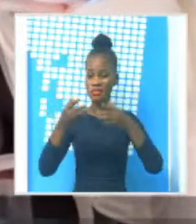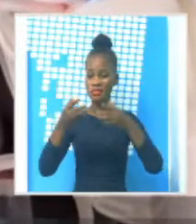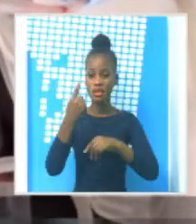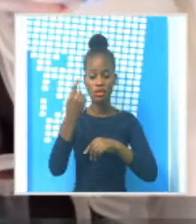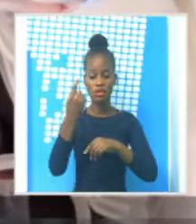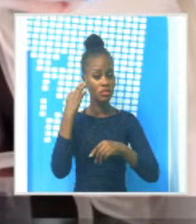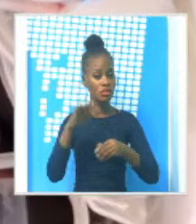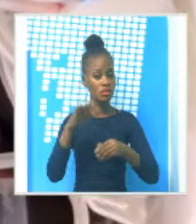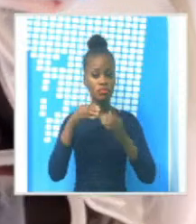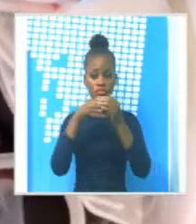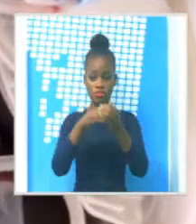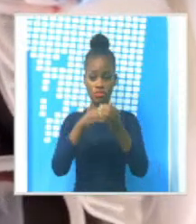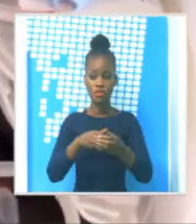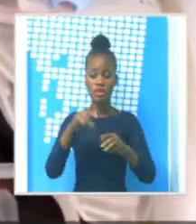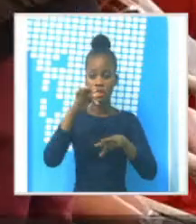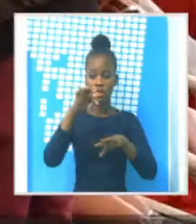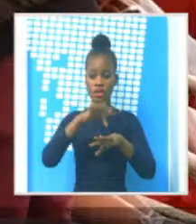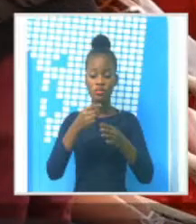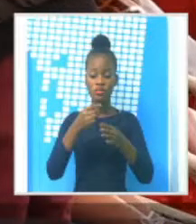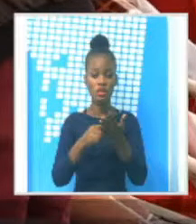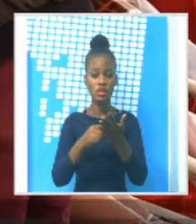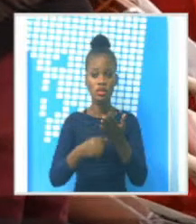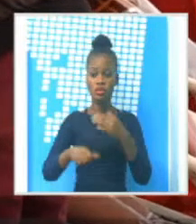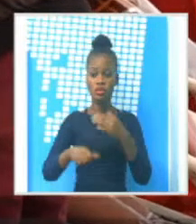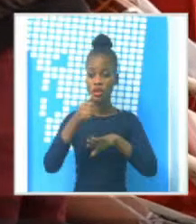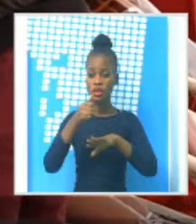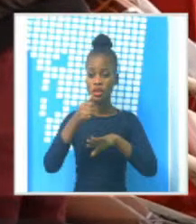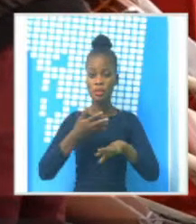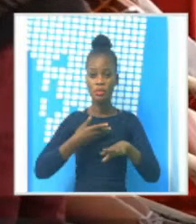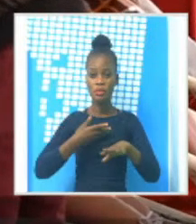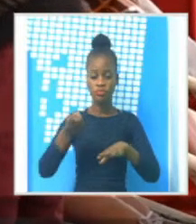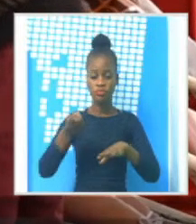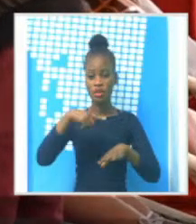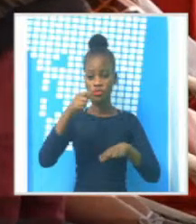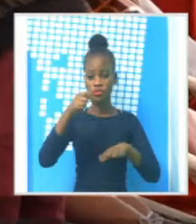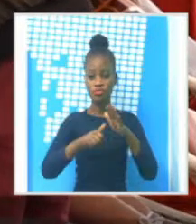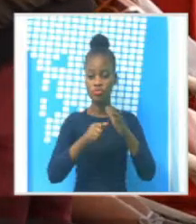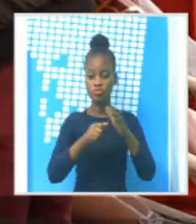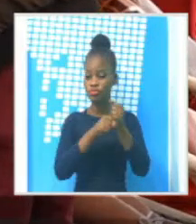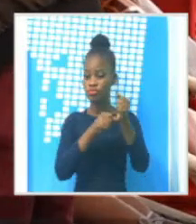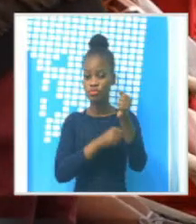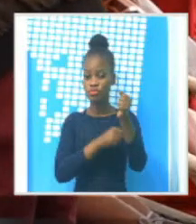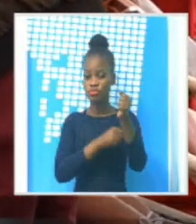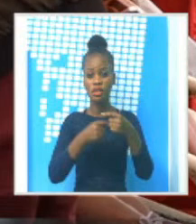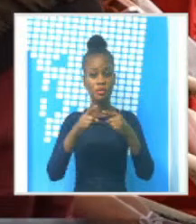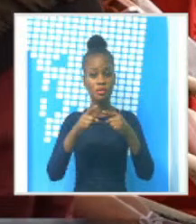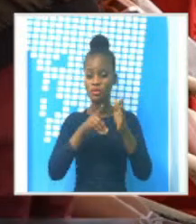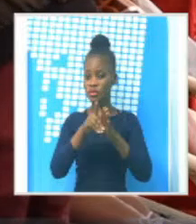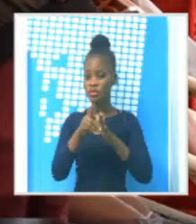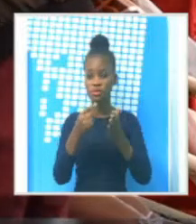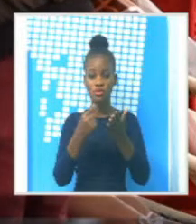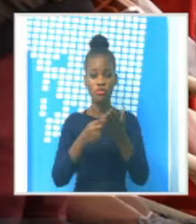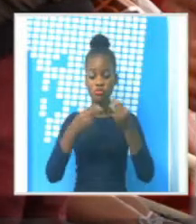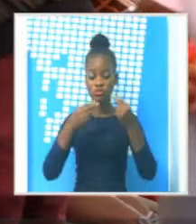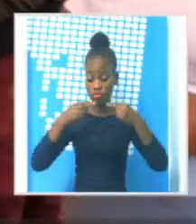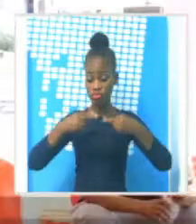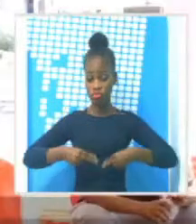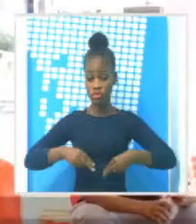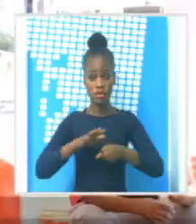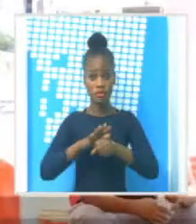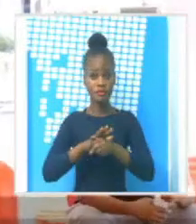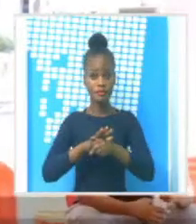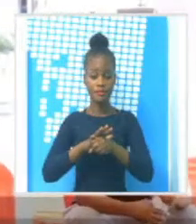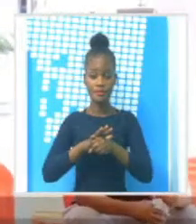of the many initiatives that Uganda Free Zone Authority has undertaken to support the development of the Uganda healthcare sector. The